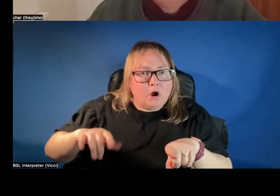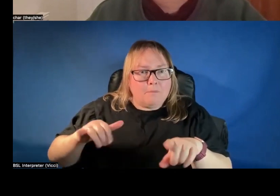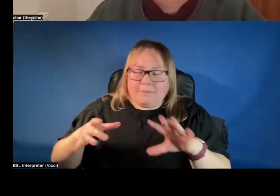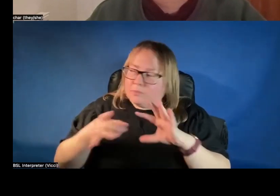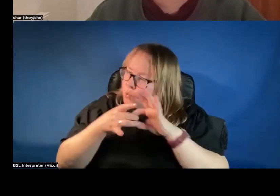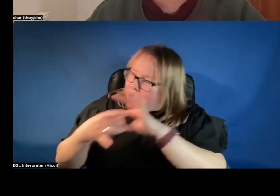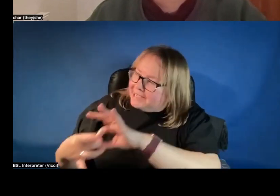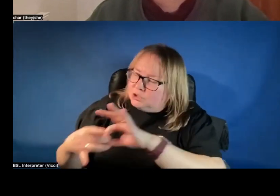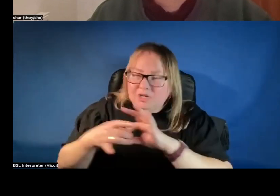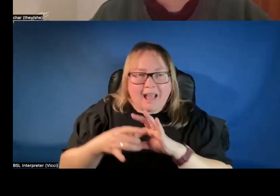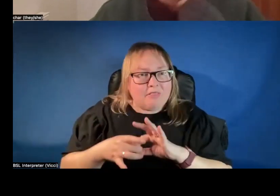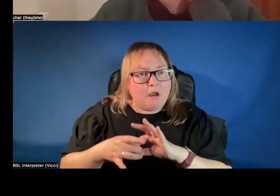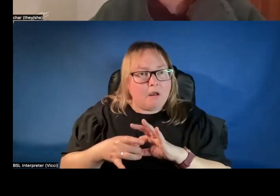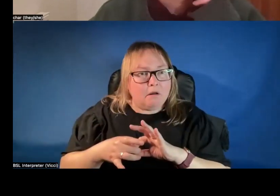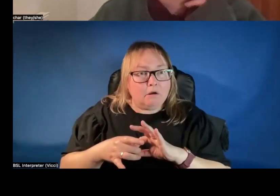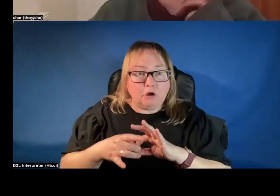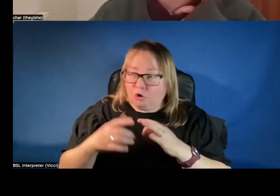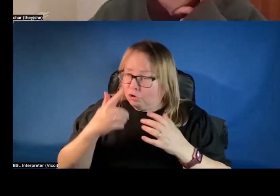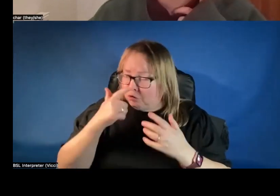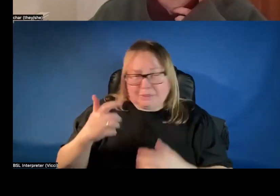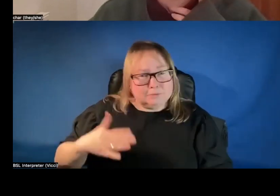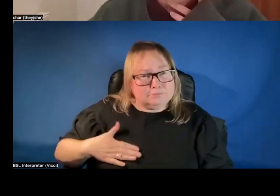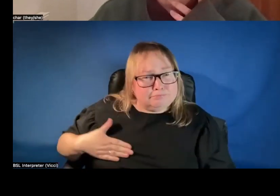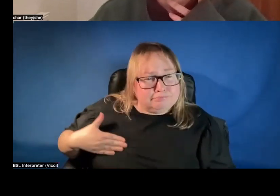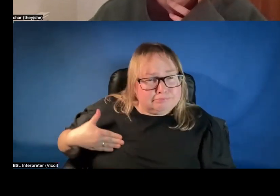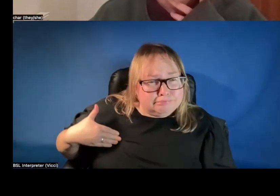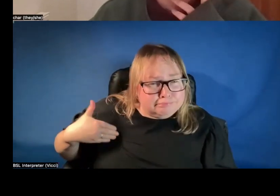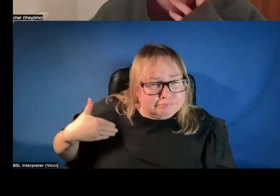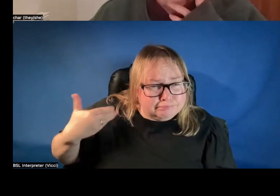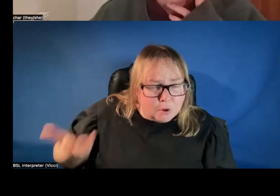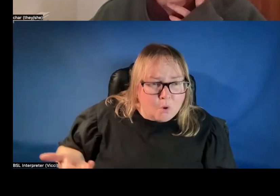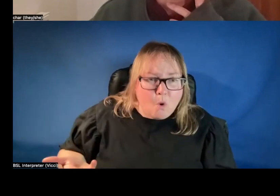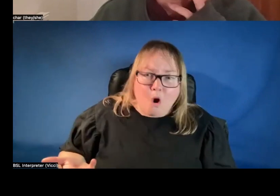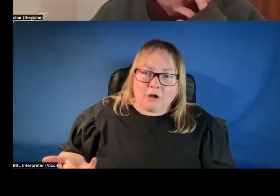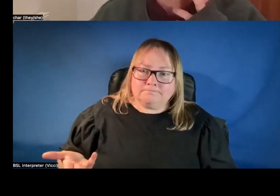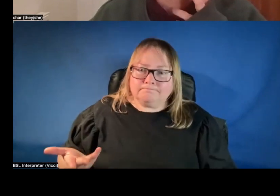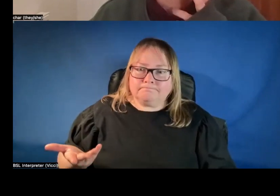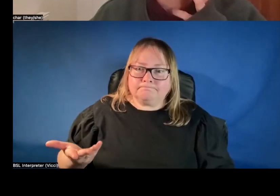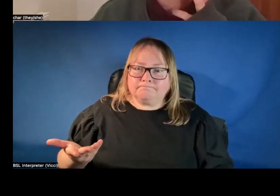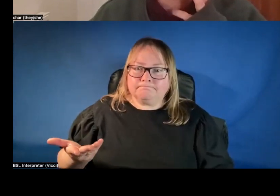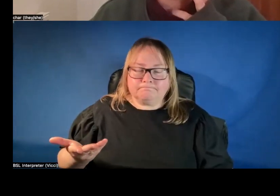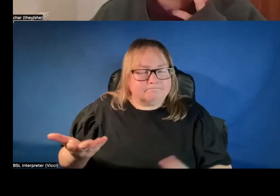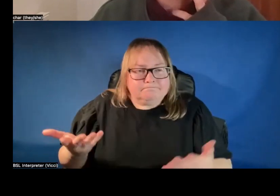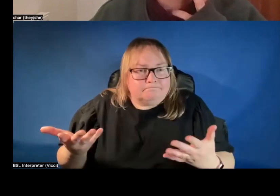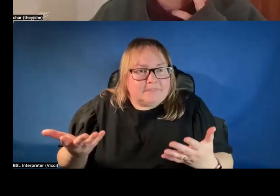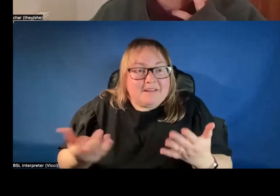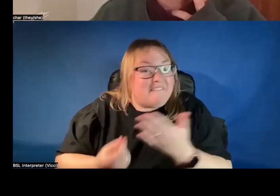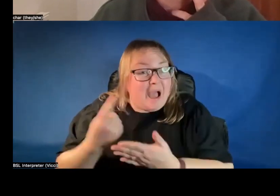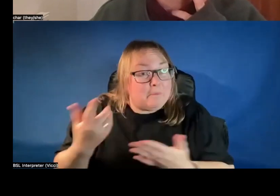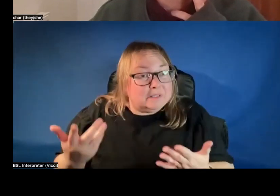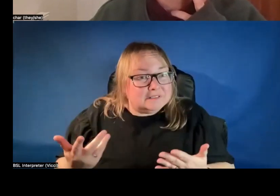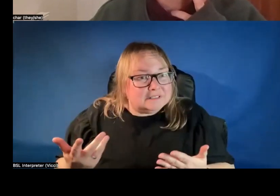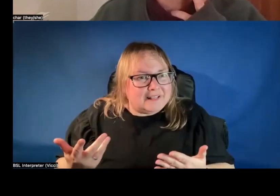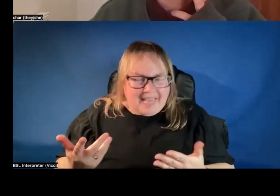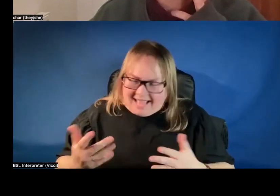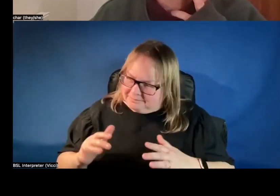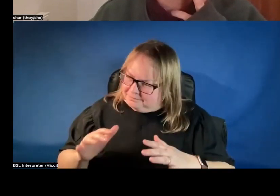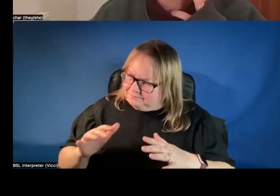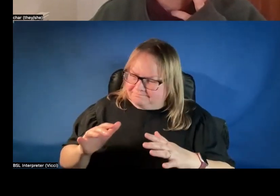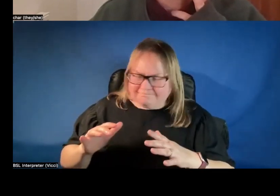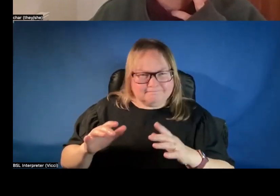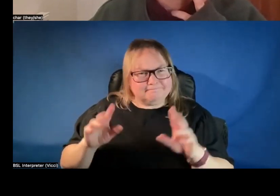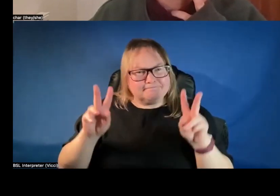But I think like you were saying, something is happening in that waiting process. It's like sort of giving